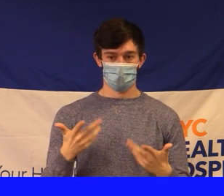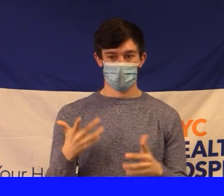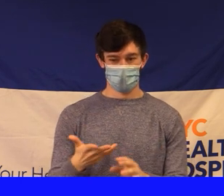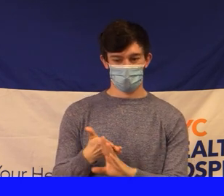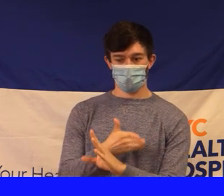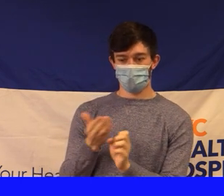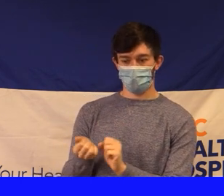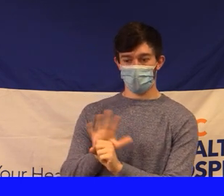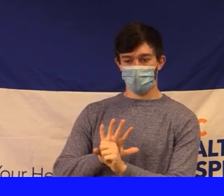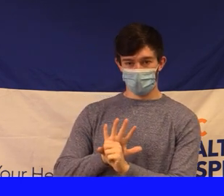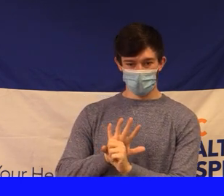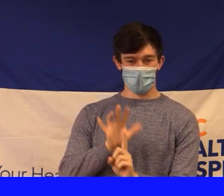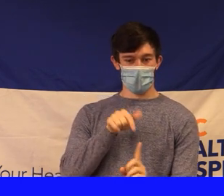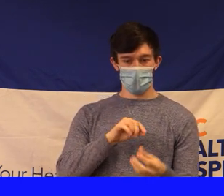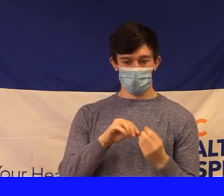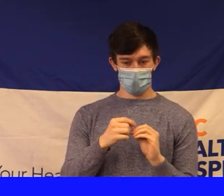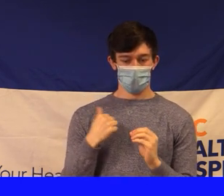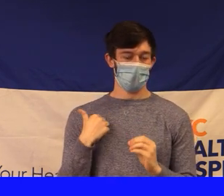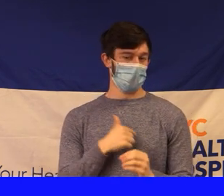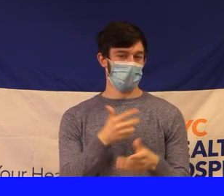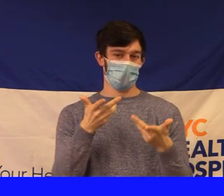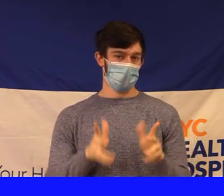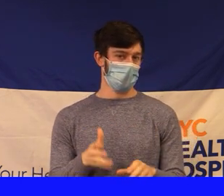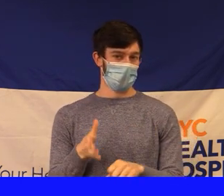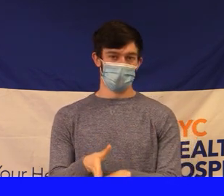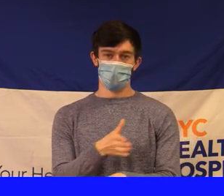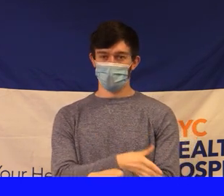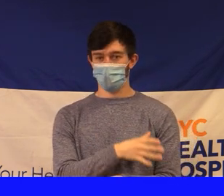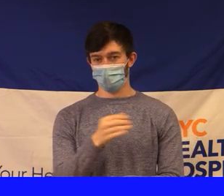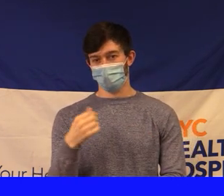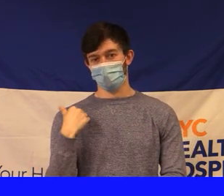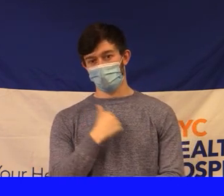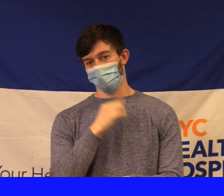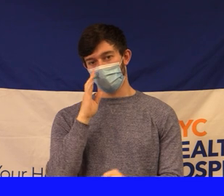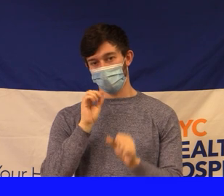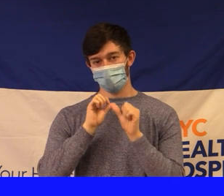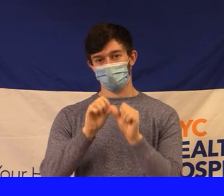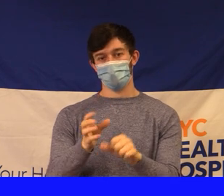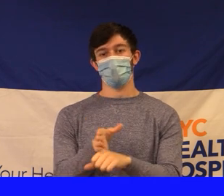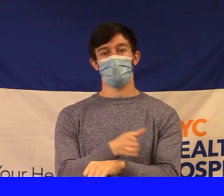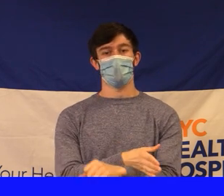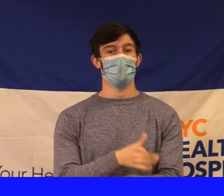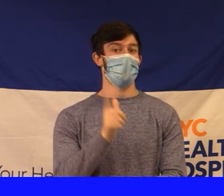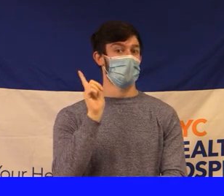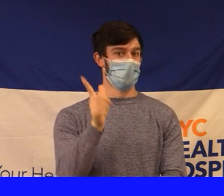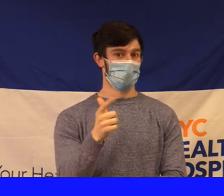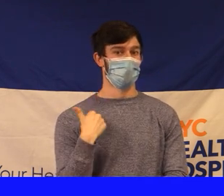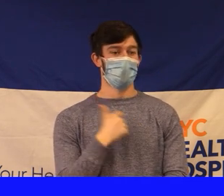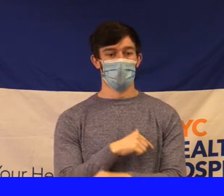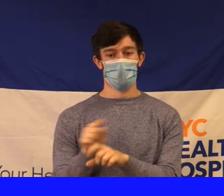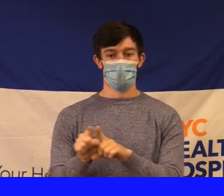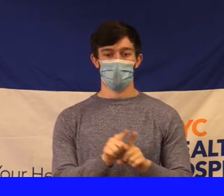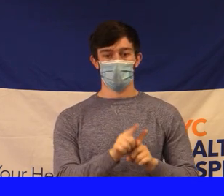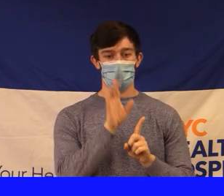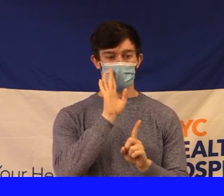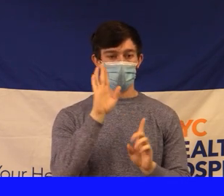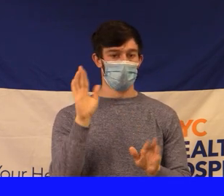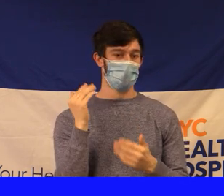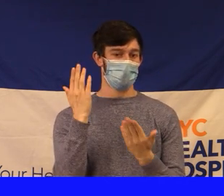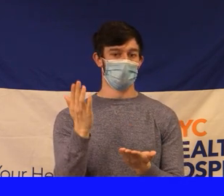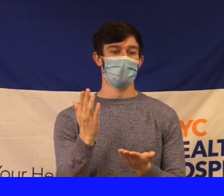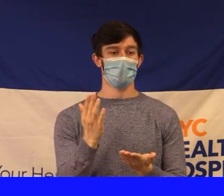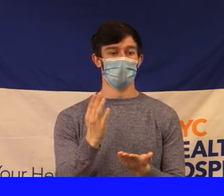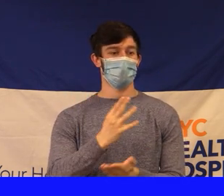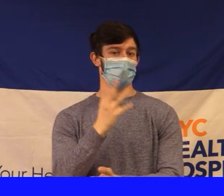and we're ready to grow from there. The other item we'd like to present at a future date is our system-wide